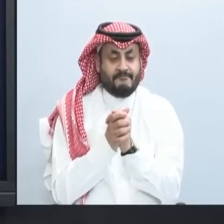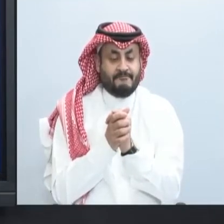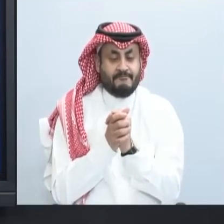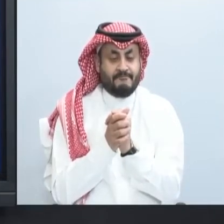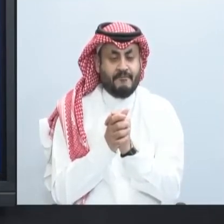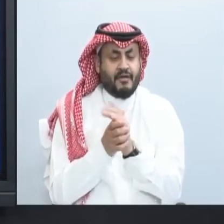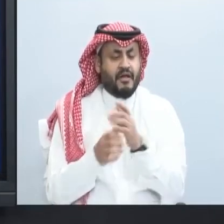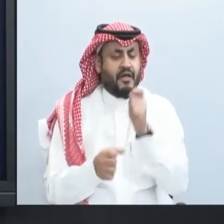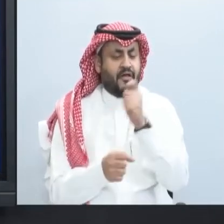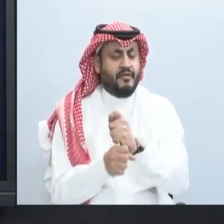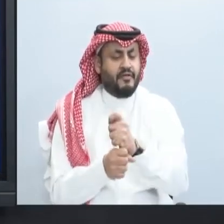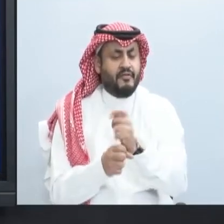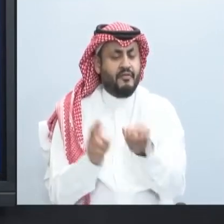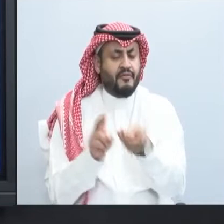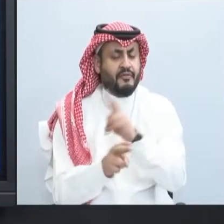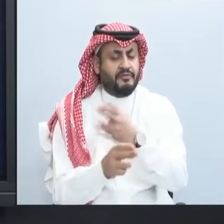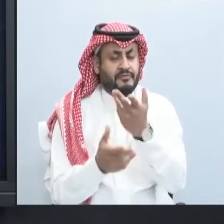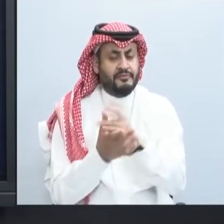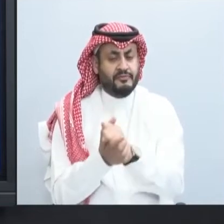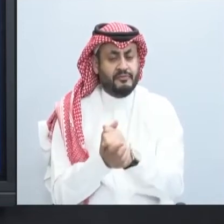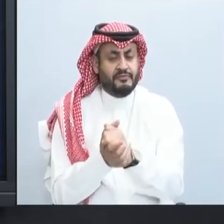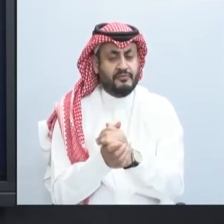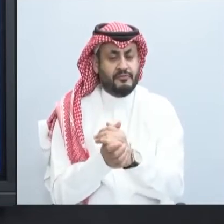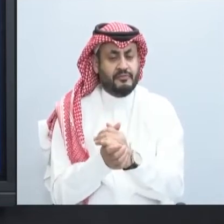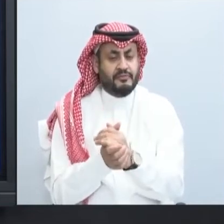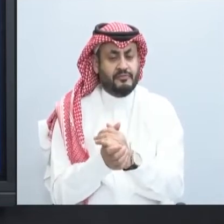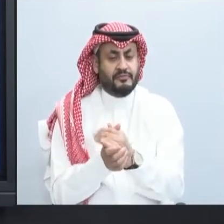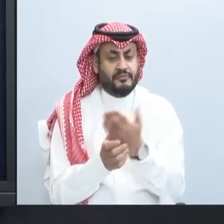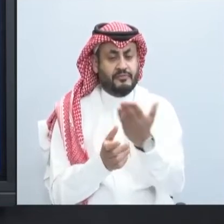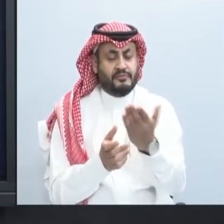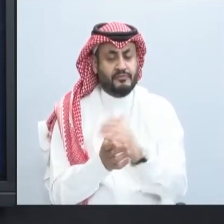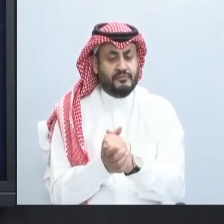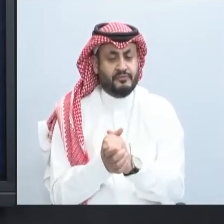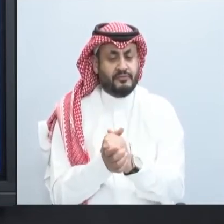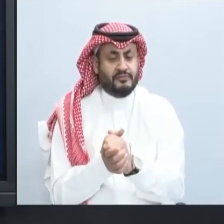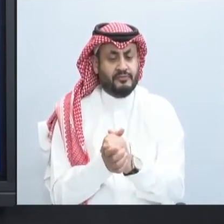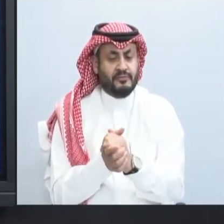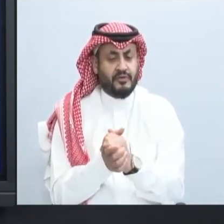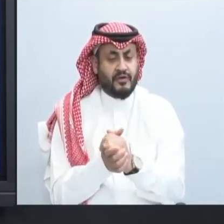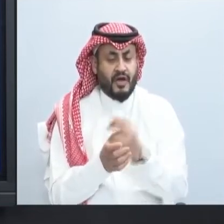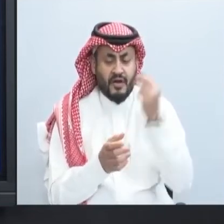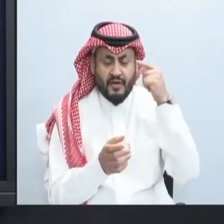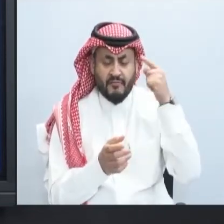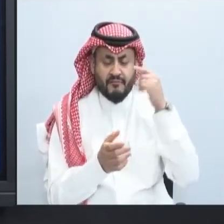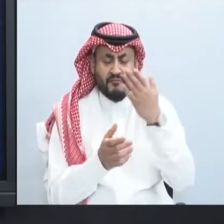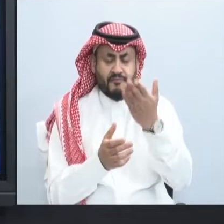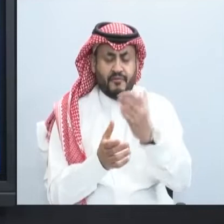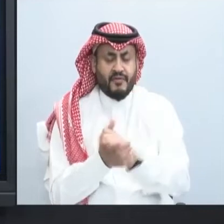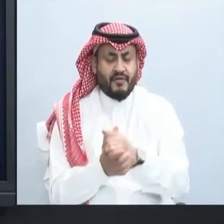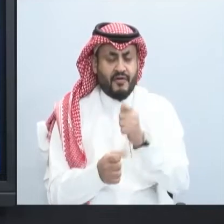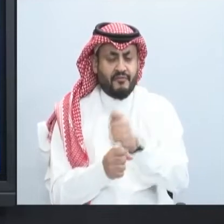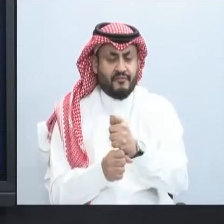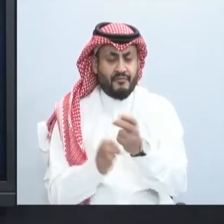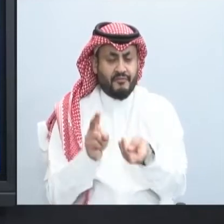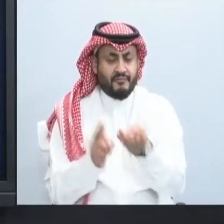verbs? What should we change for each of these verbs? Let's now try to remind ourselves of the verbs